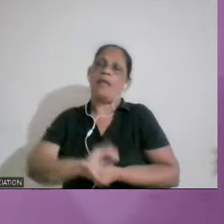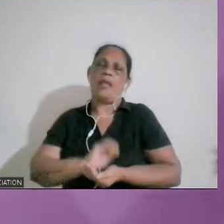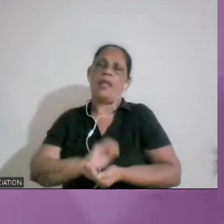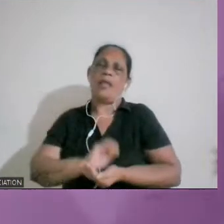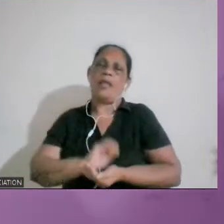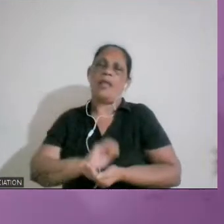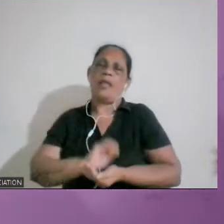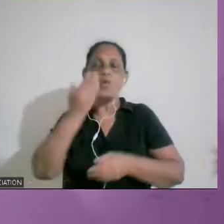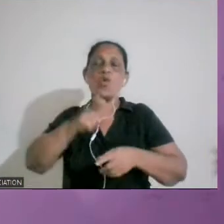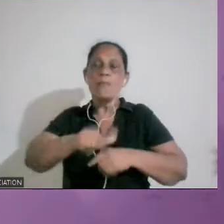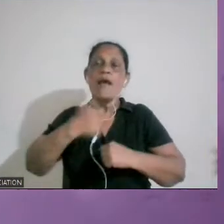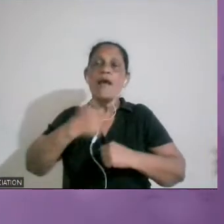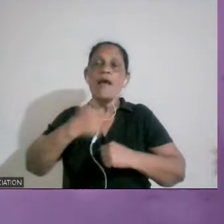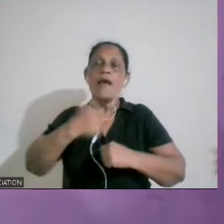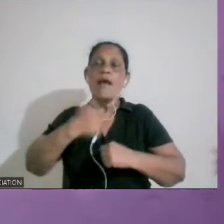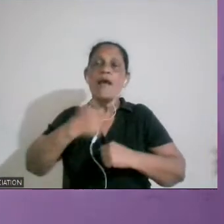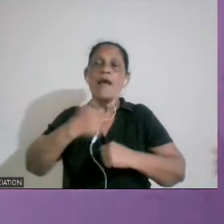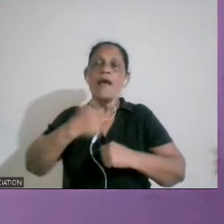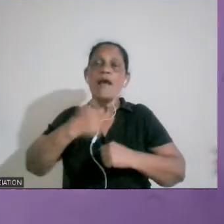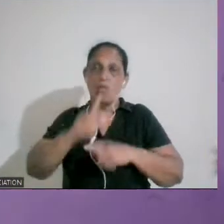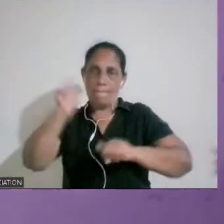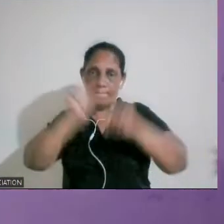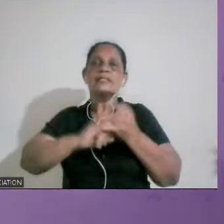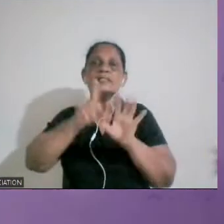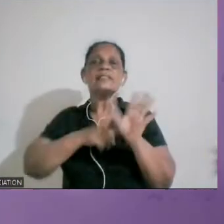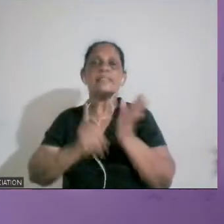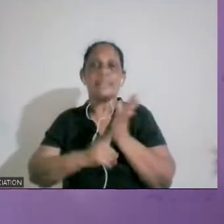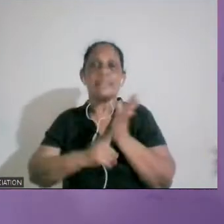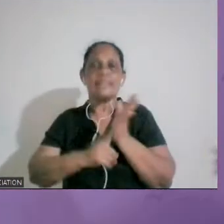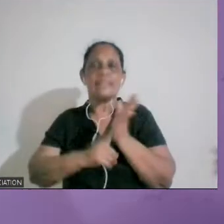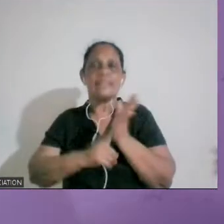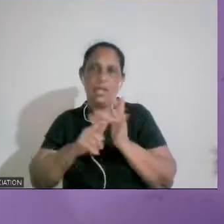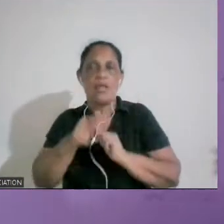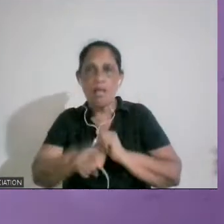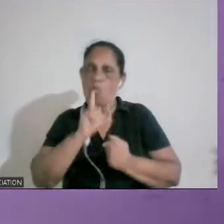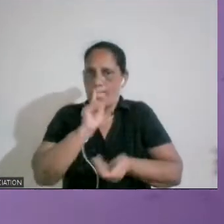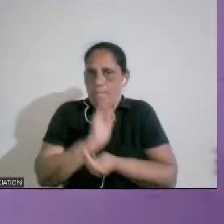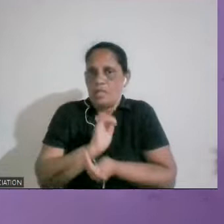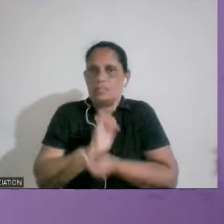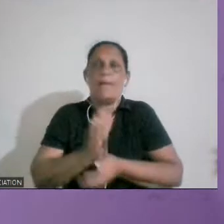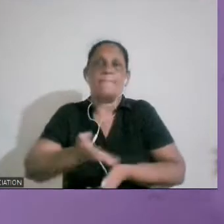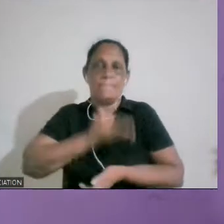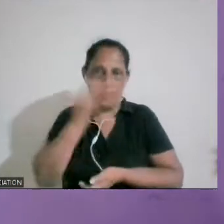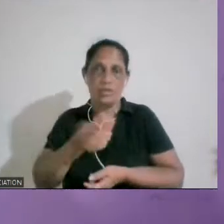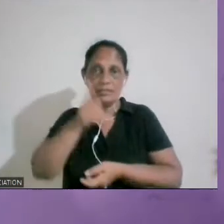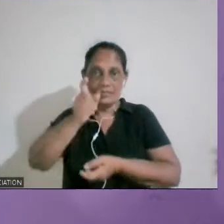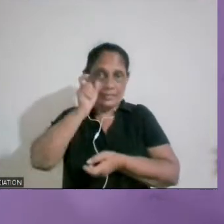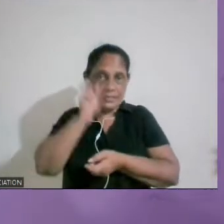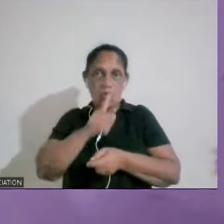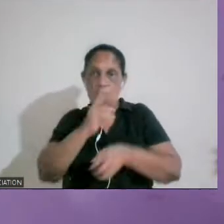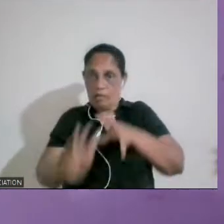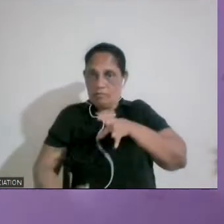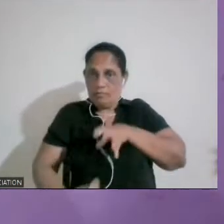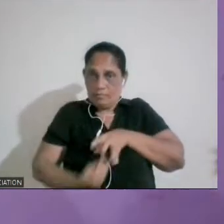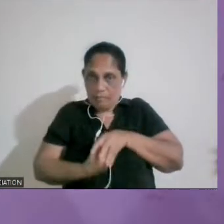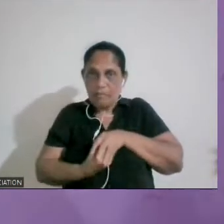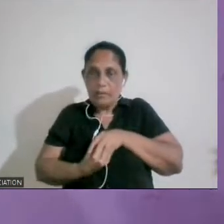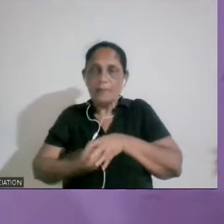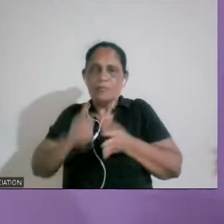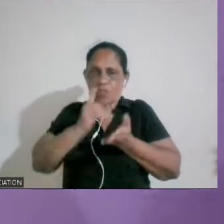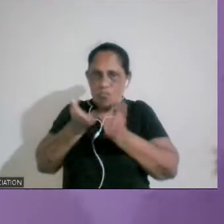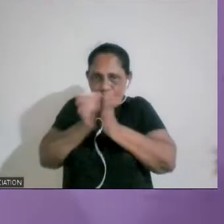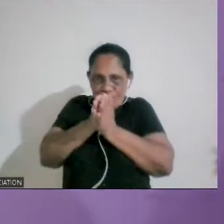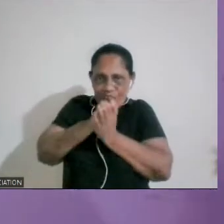use. As you can see, when you insert it, you just have to fold it. There are different folds actually that you can